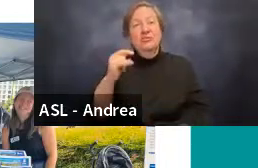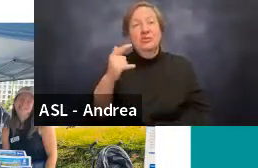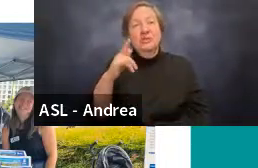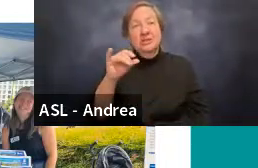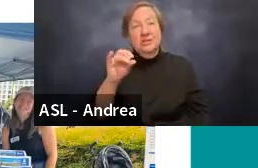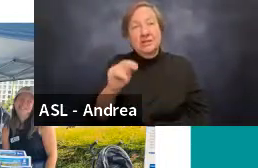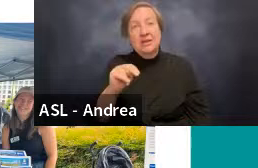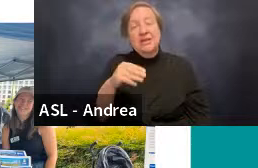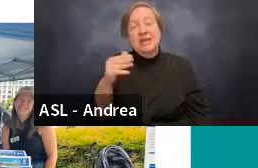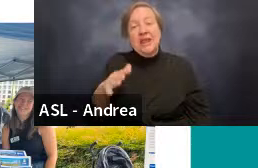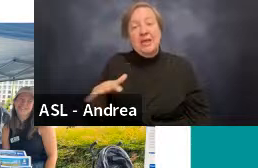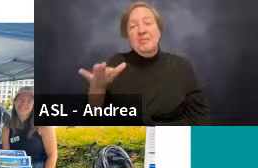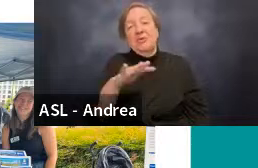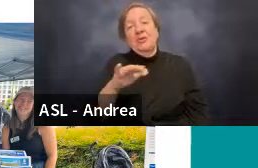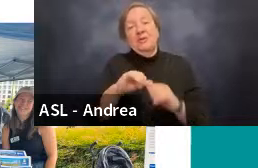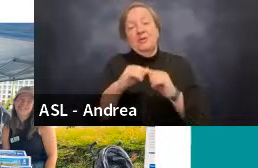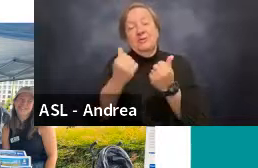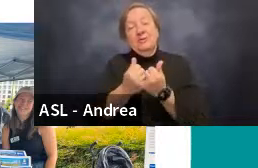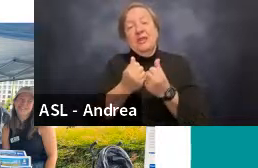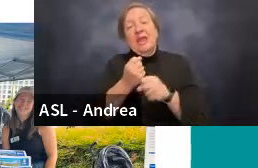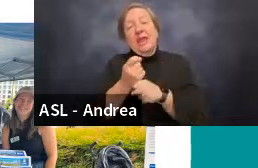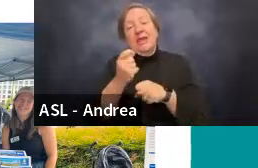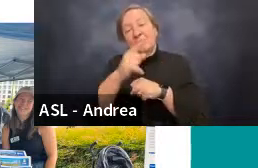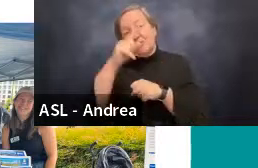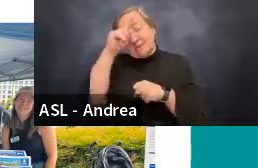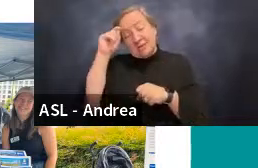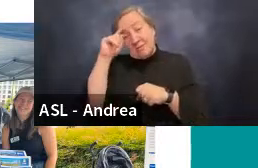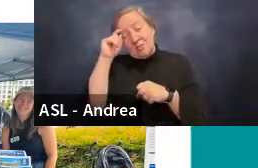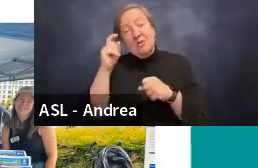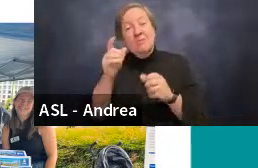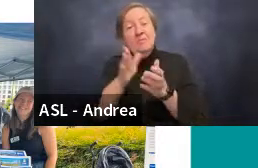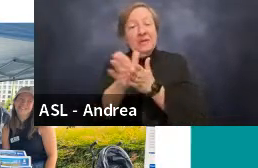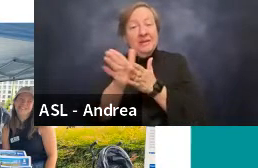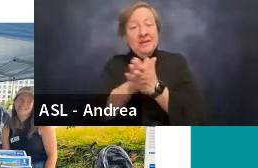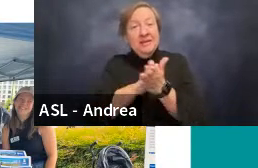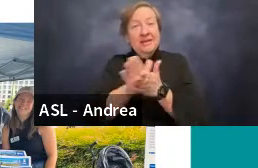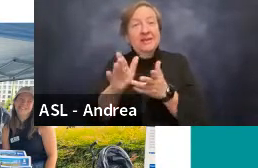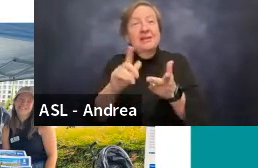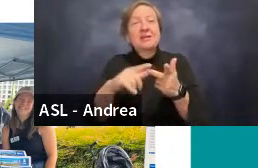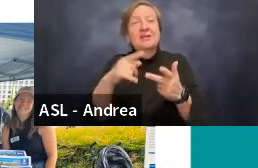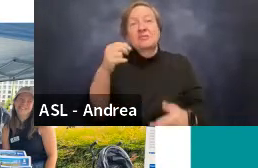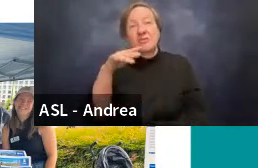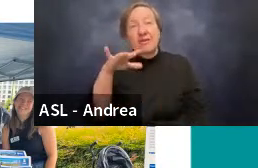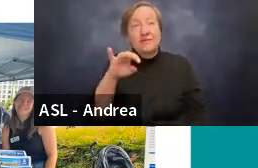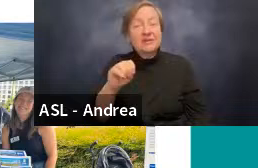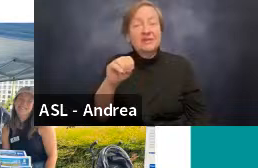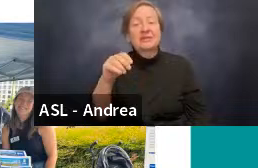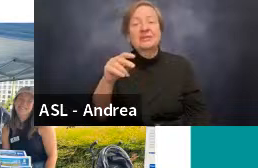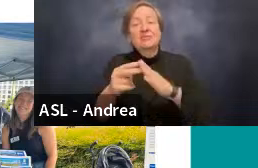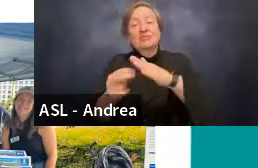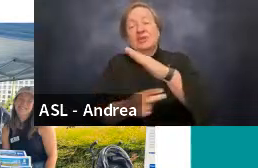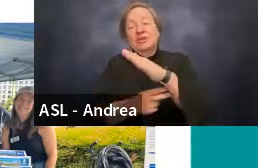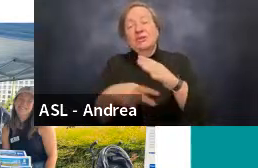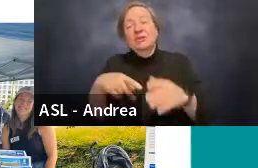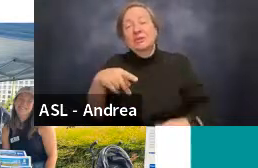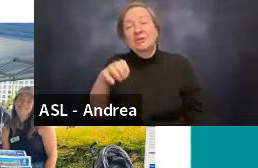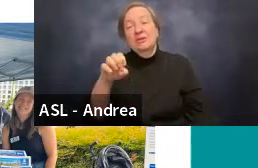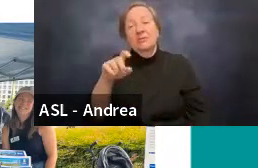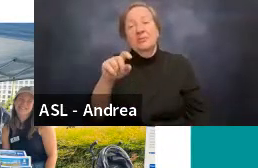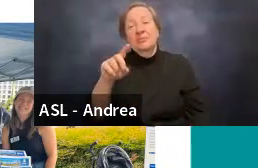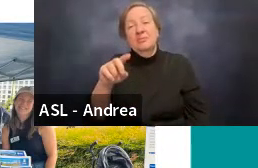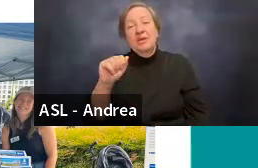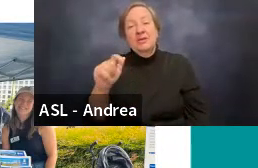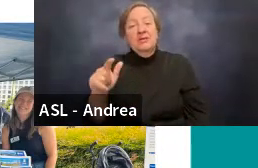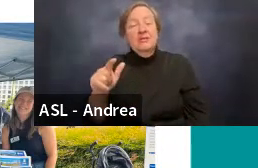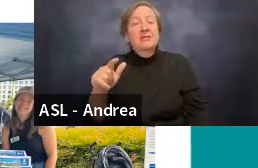Neighborhood Association Annual Summer Picnic, the Providence Bridge Pedal, Vancouver Waterfront Concert